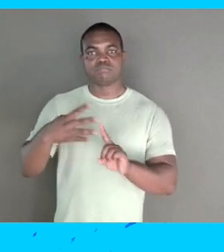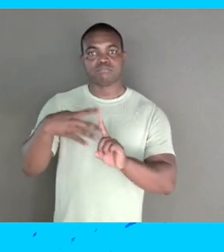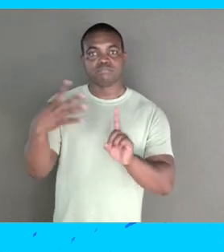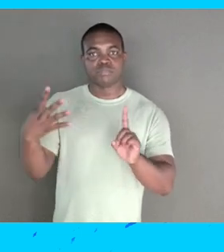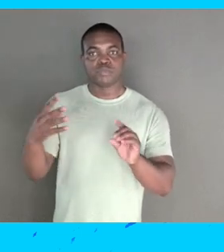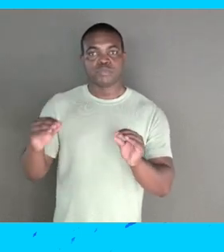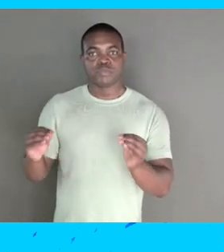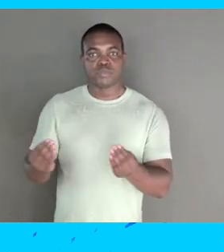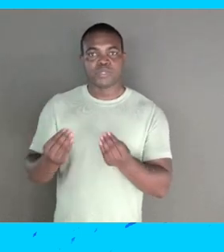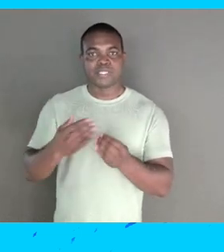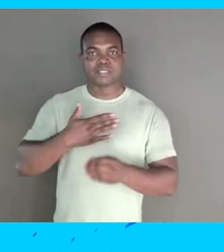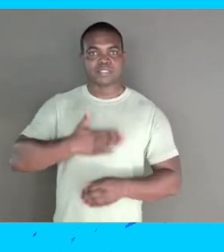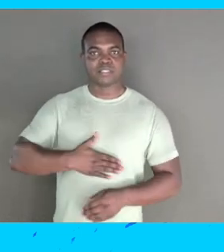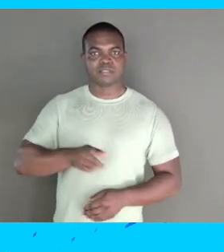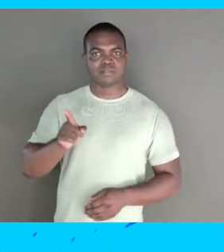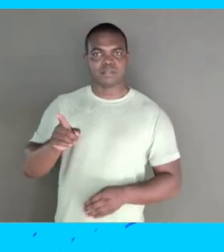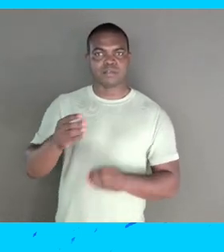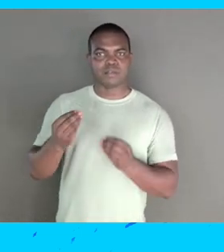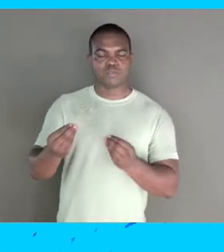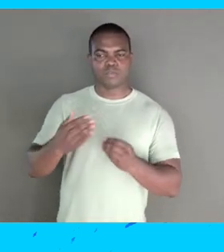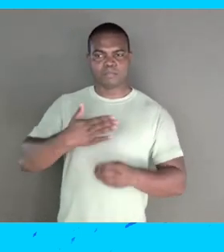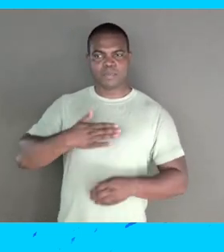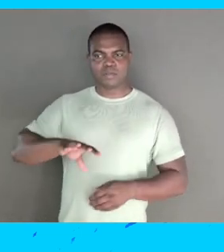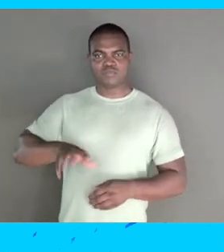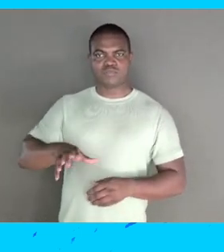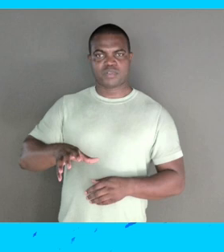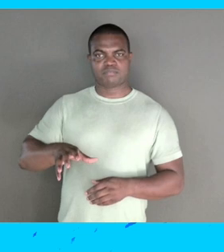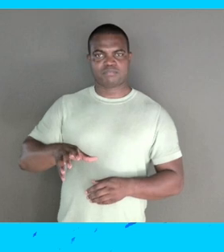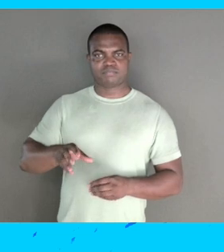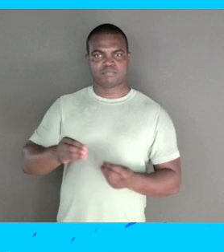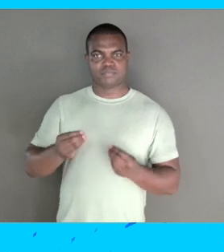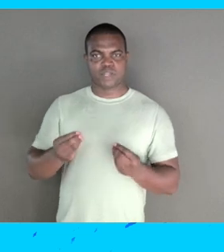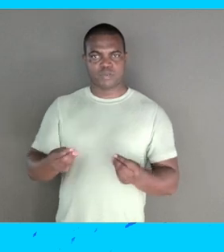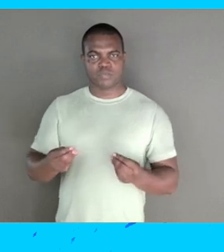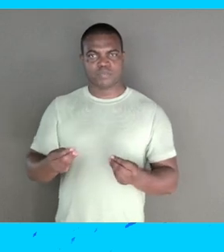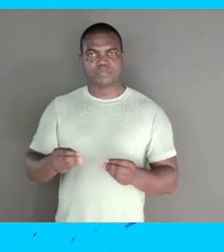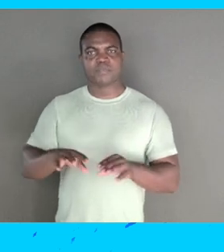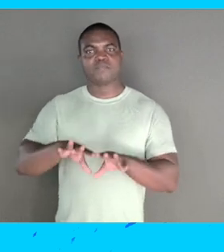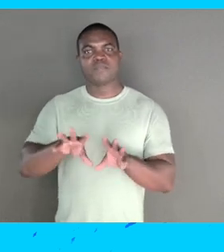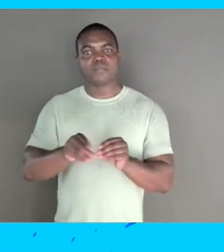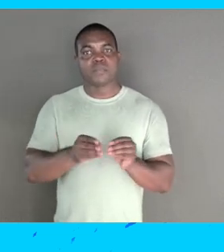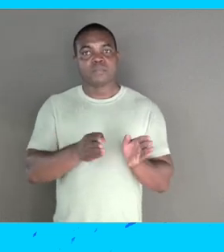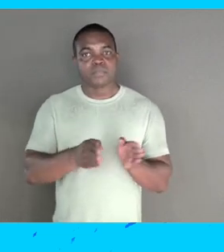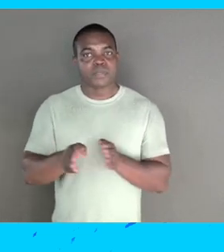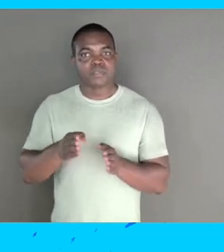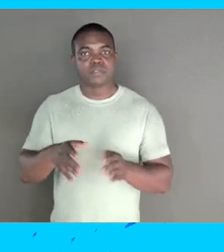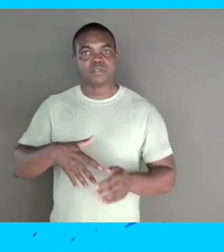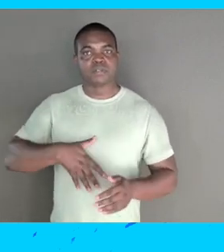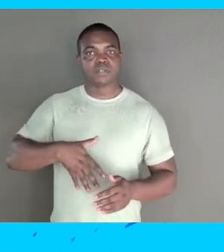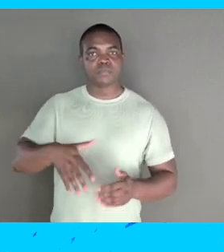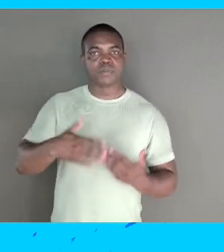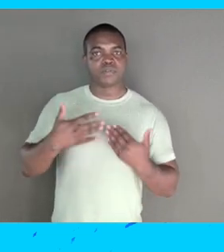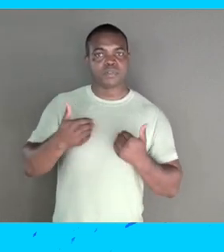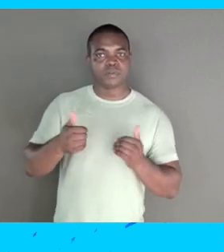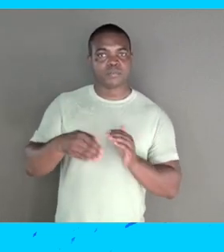health programs, well, the answer is no. And that's strongly because, first of